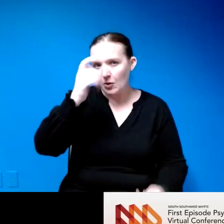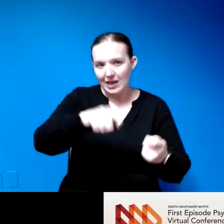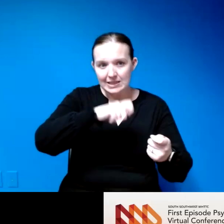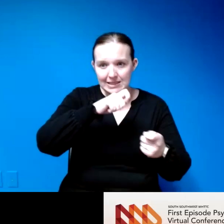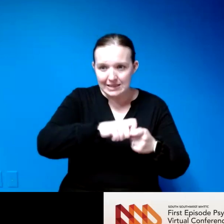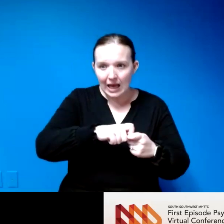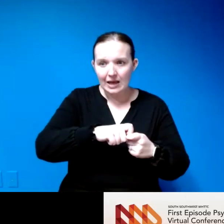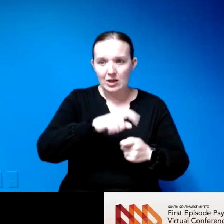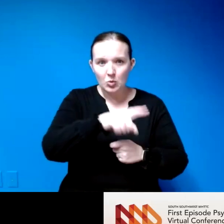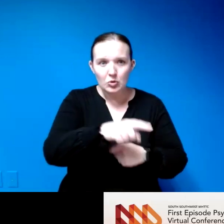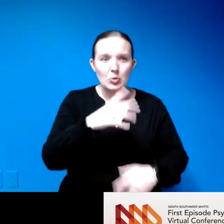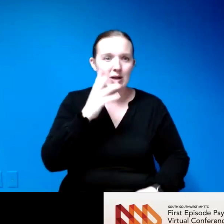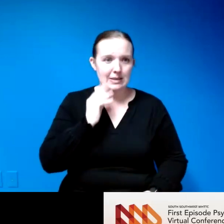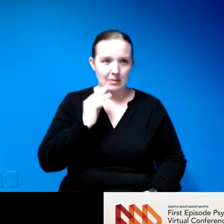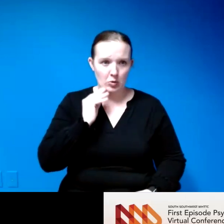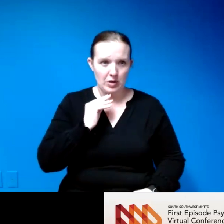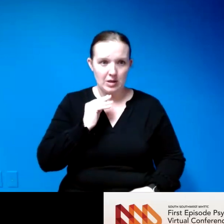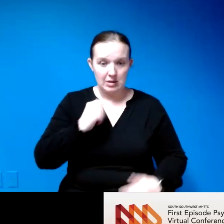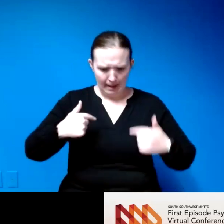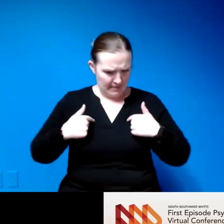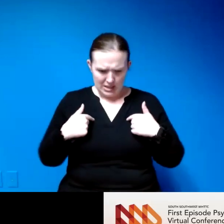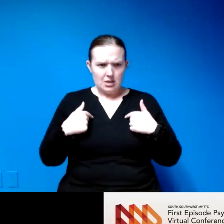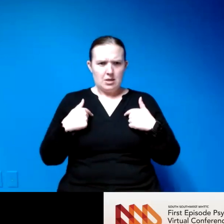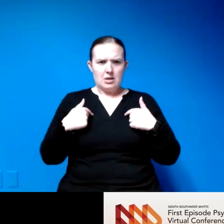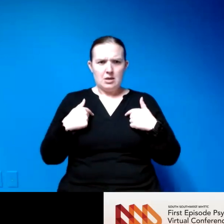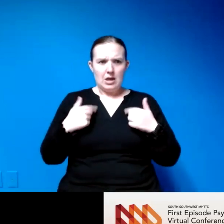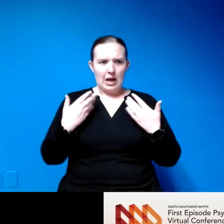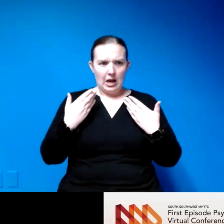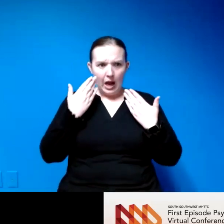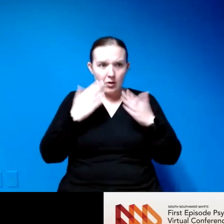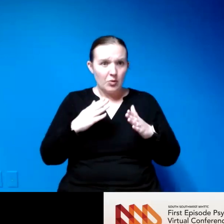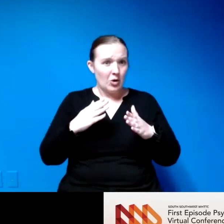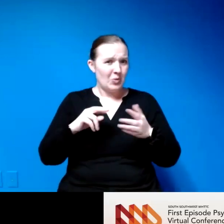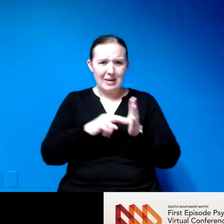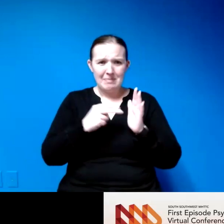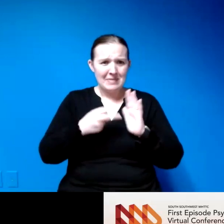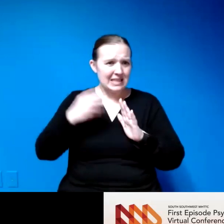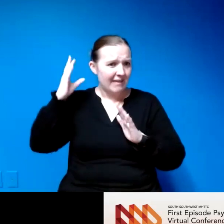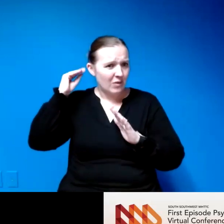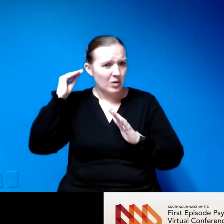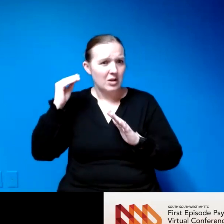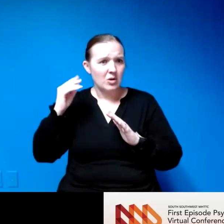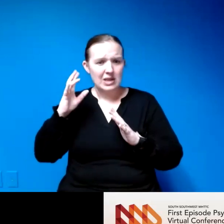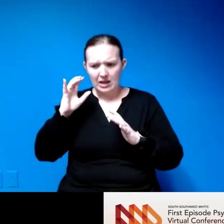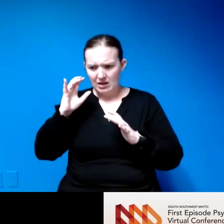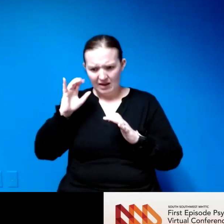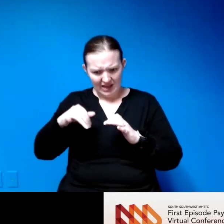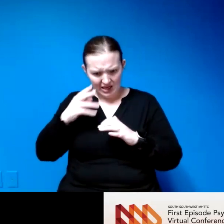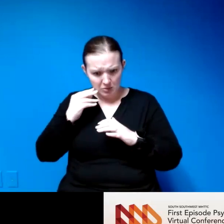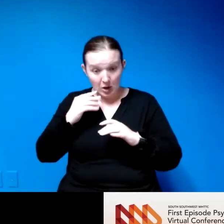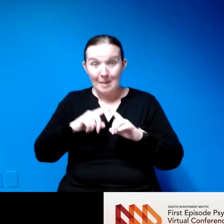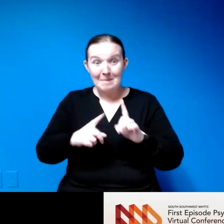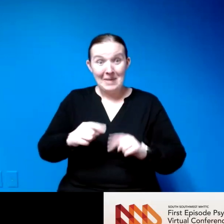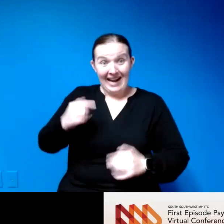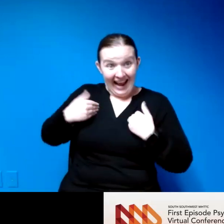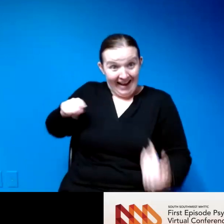through. Well, I don't. Gustavo Perez doesn't know what it means to hear voices or to go through a hospitalization. But I have somebody